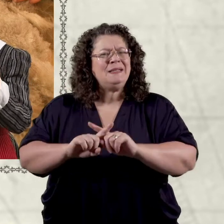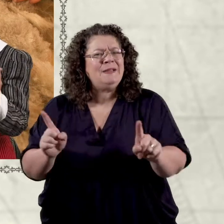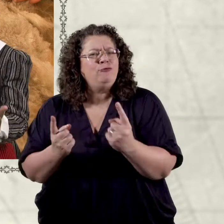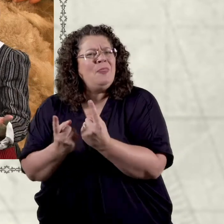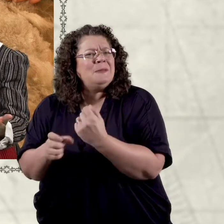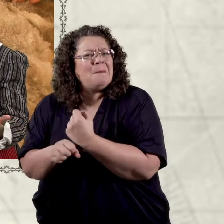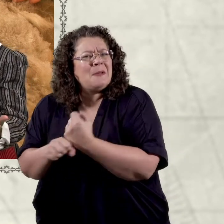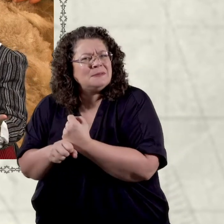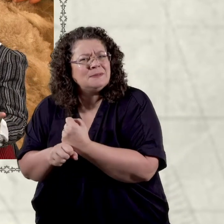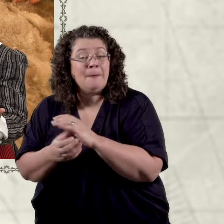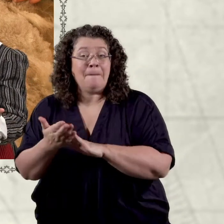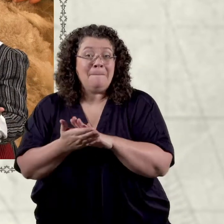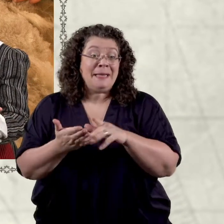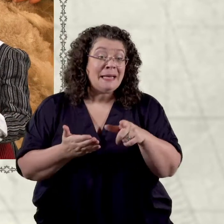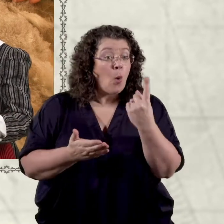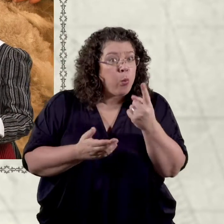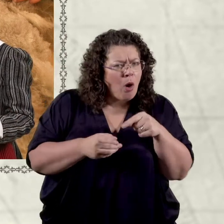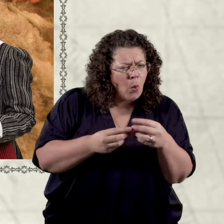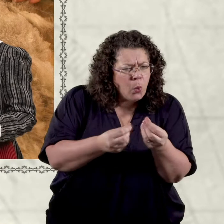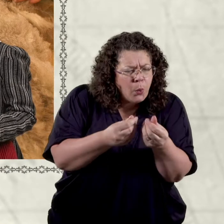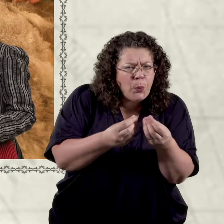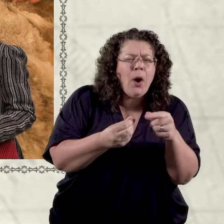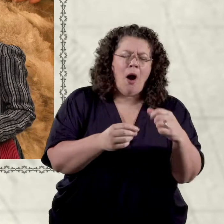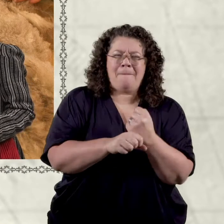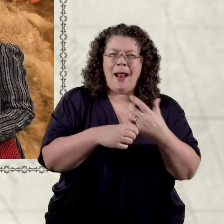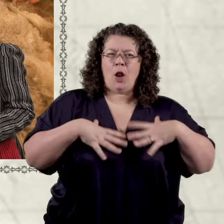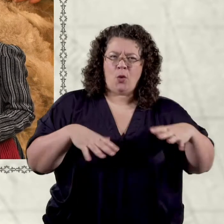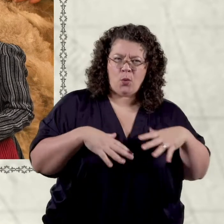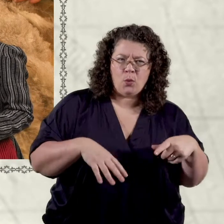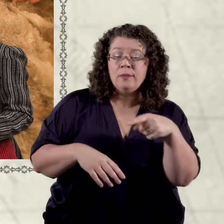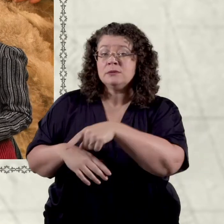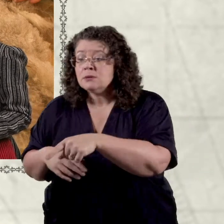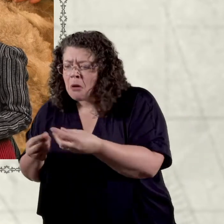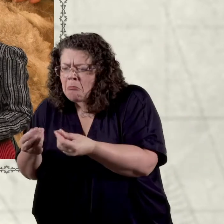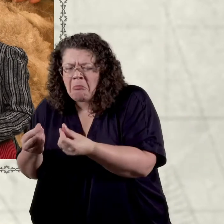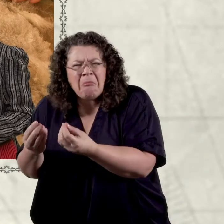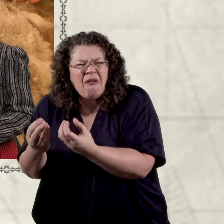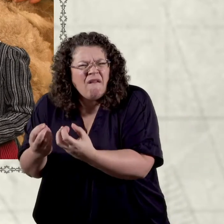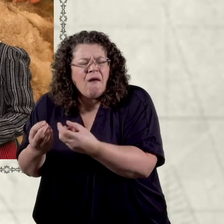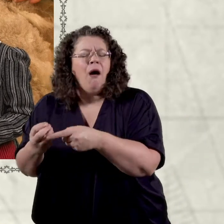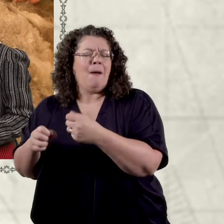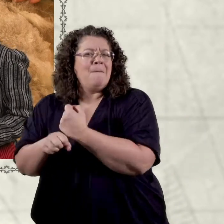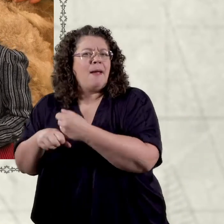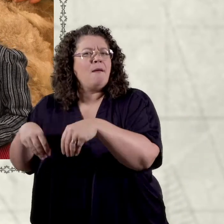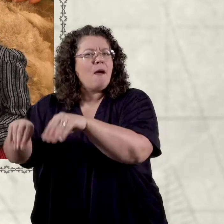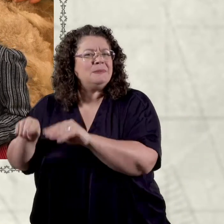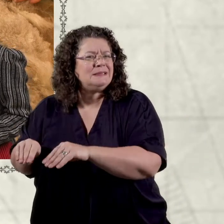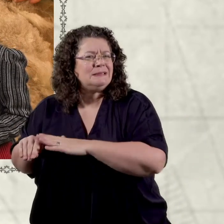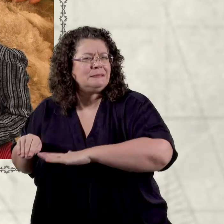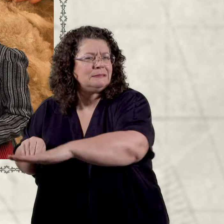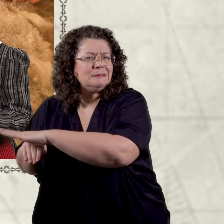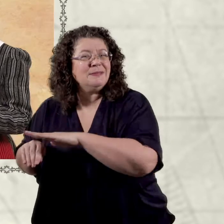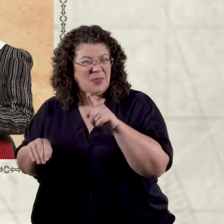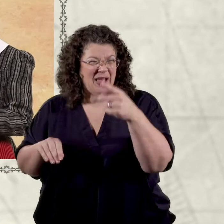is, clothing being one type of wool and carpets being another type of wool. We call this